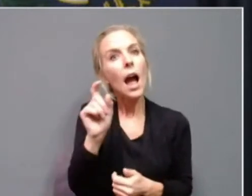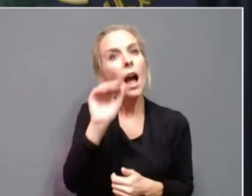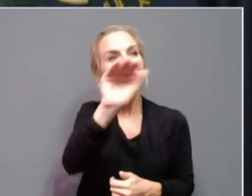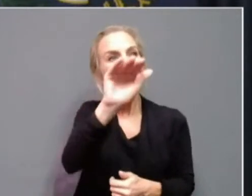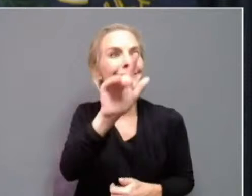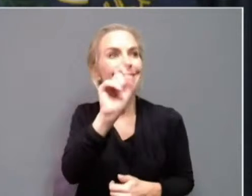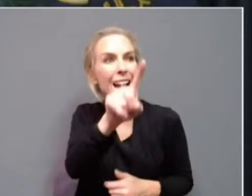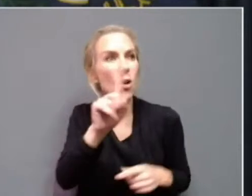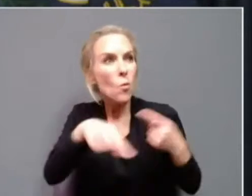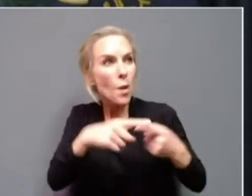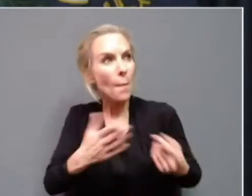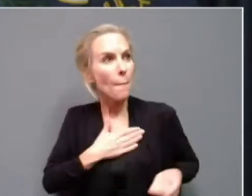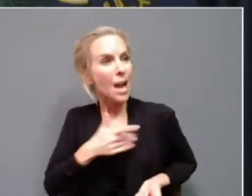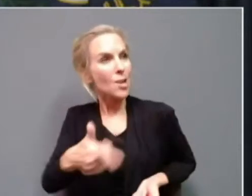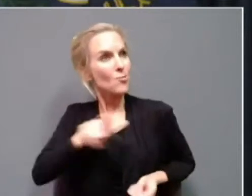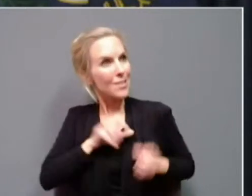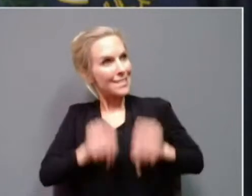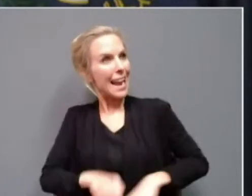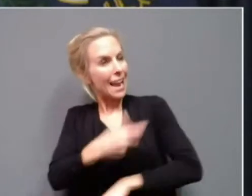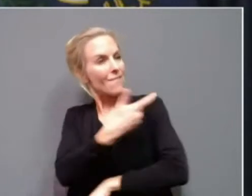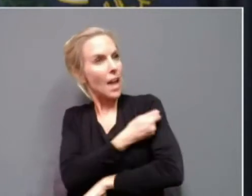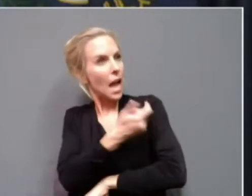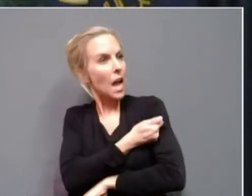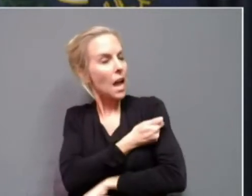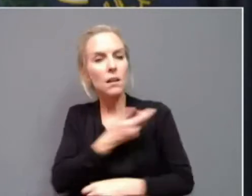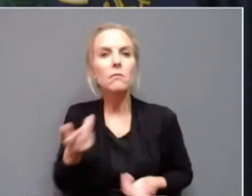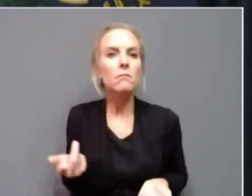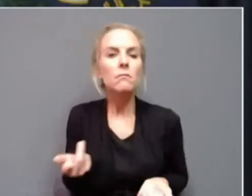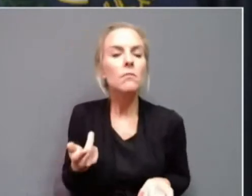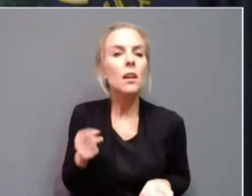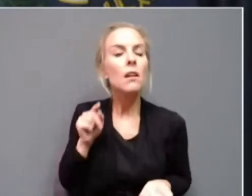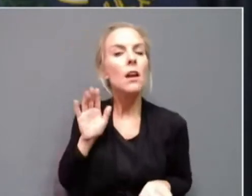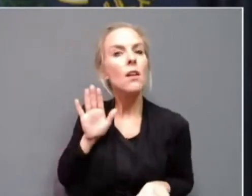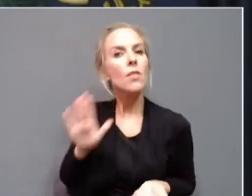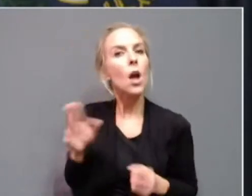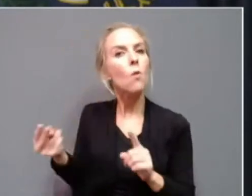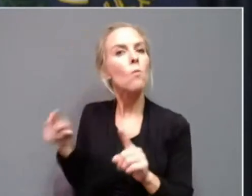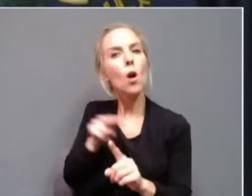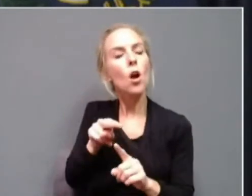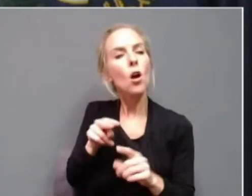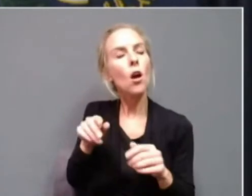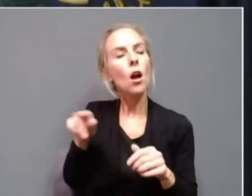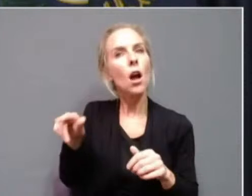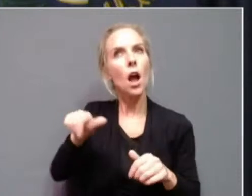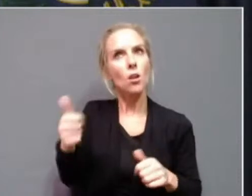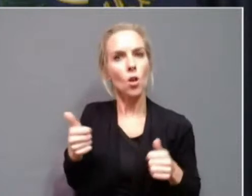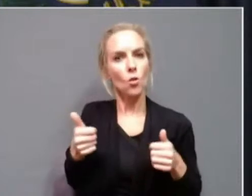vaccine? They looked at it as simply another way for them to continue to serve